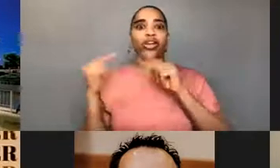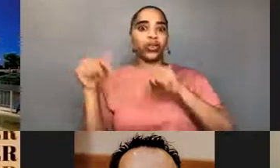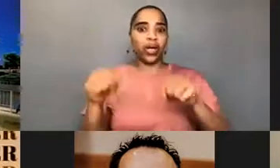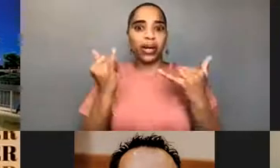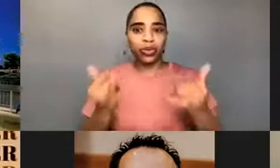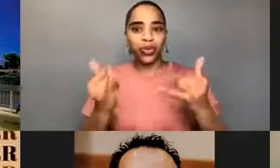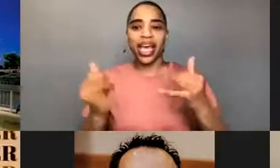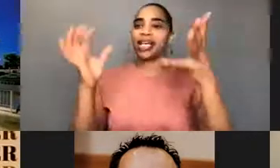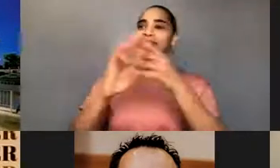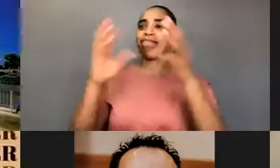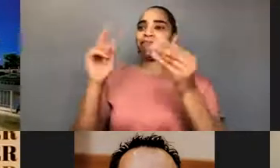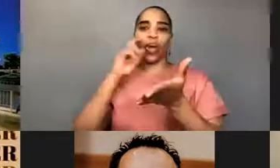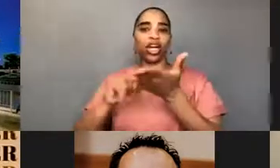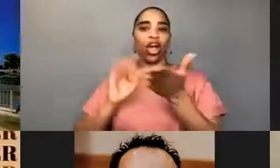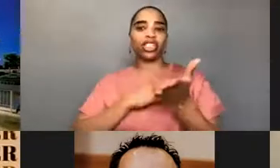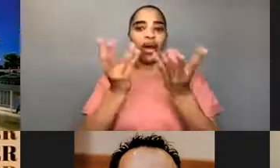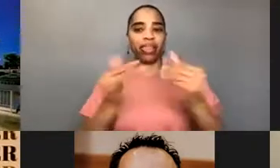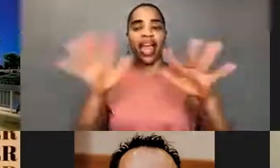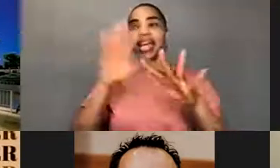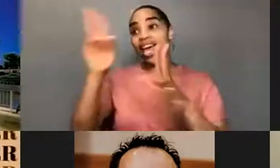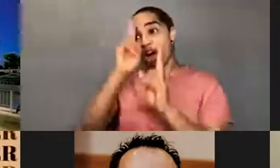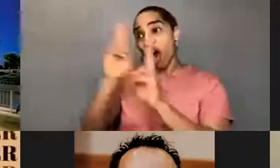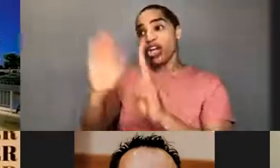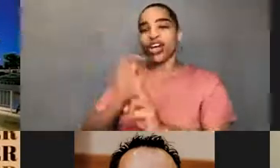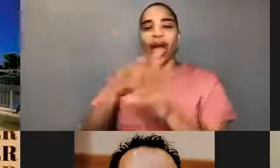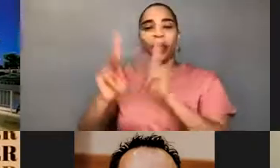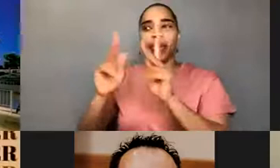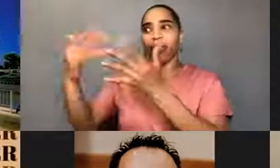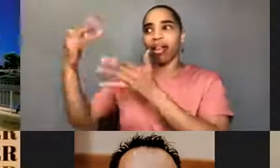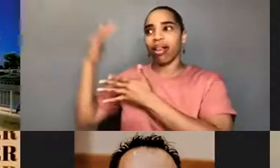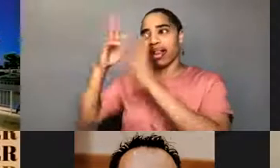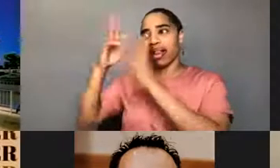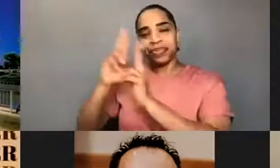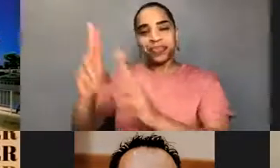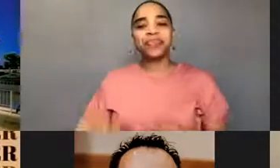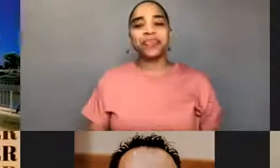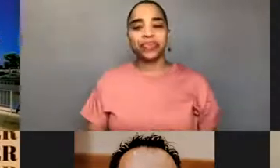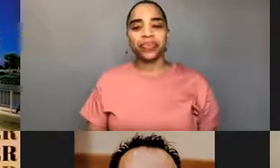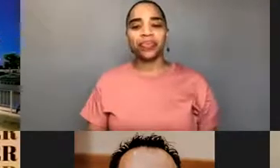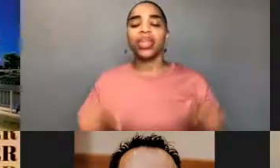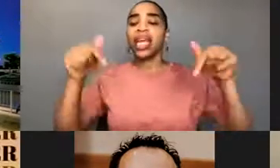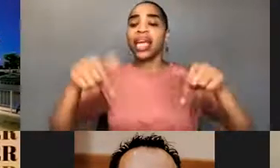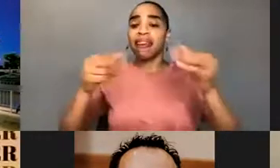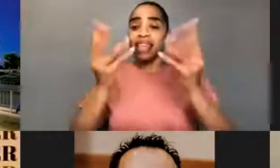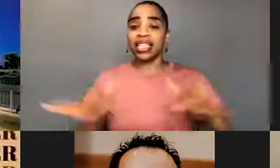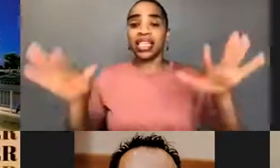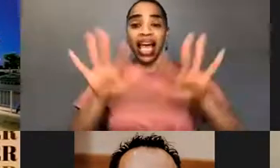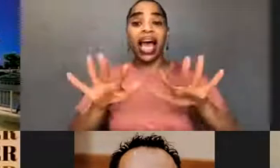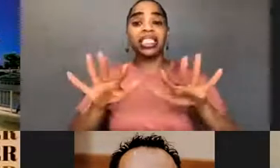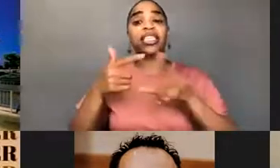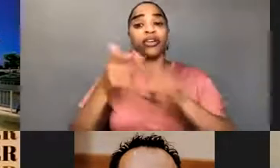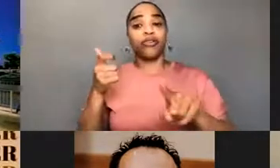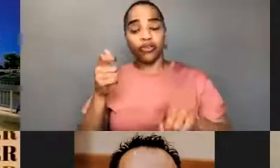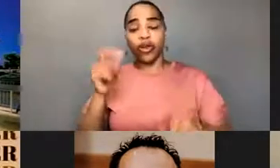say the land acknowledgement and to honor our people in a good way. We stand upon a land that carries the footsteps of millennia